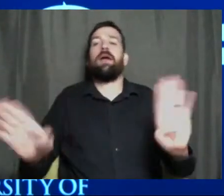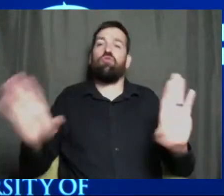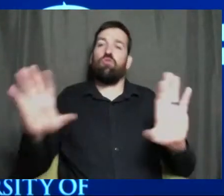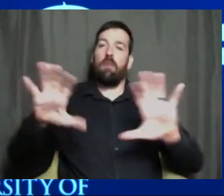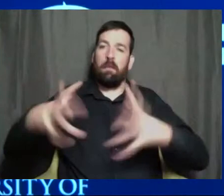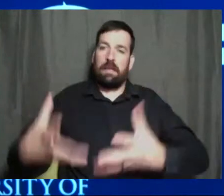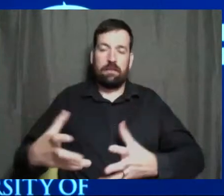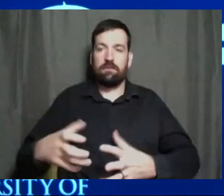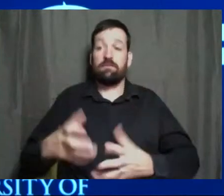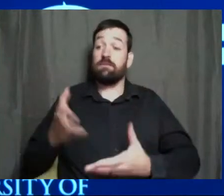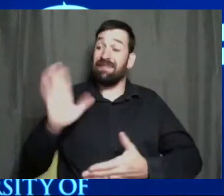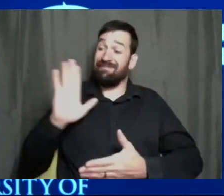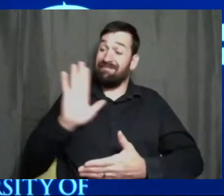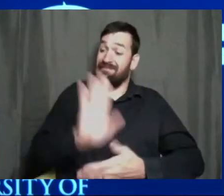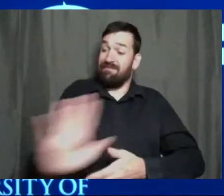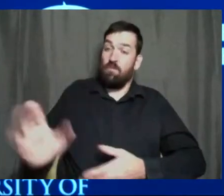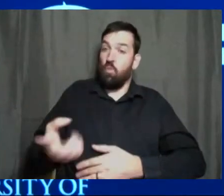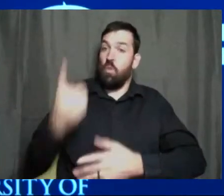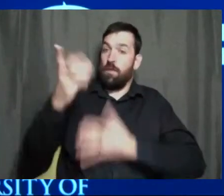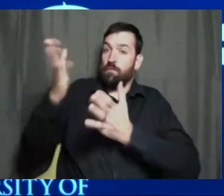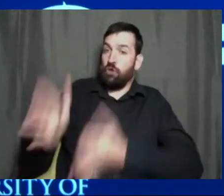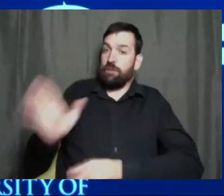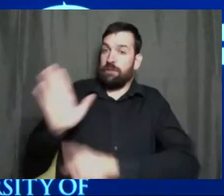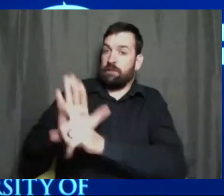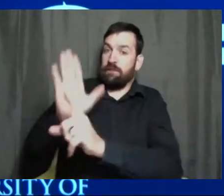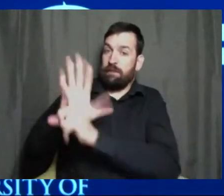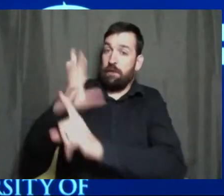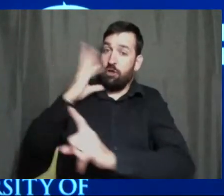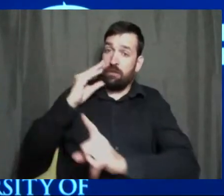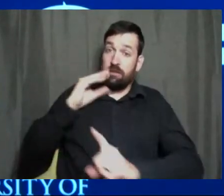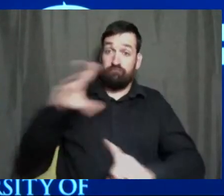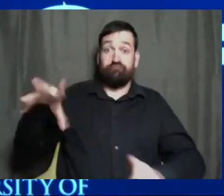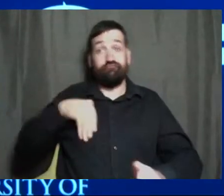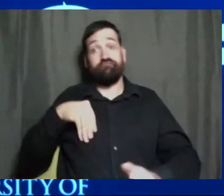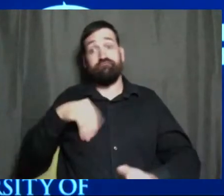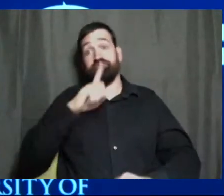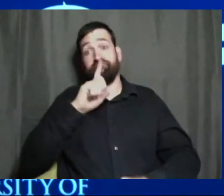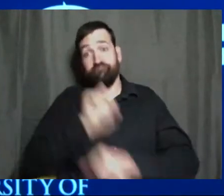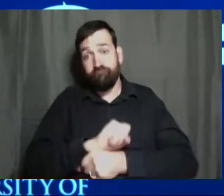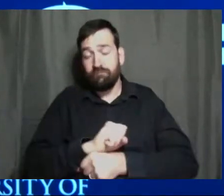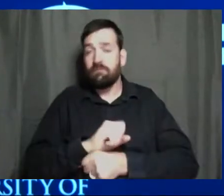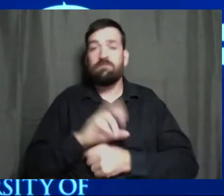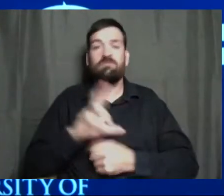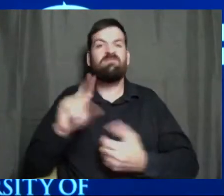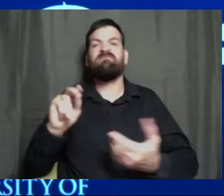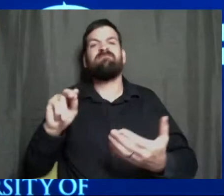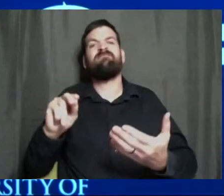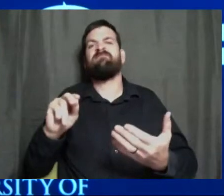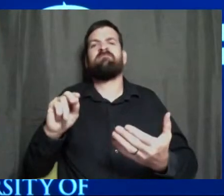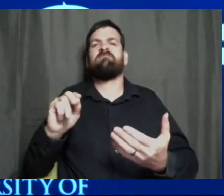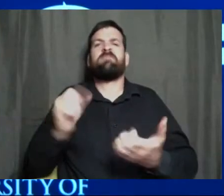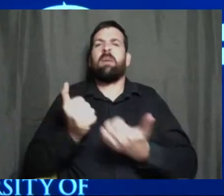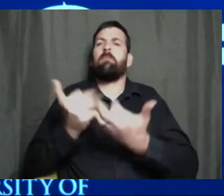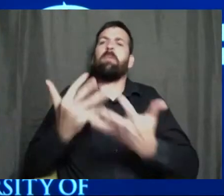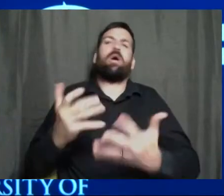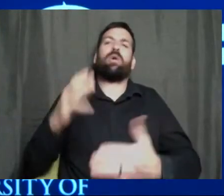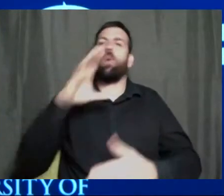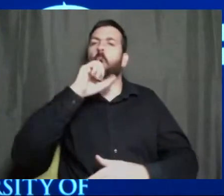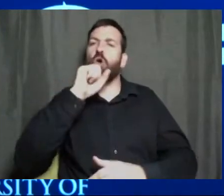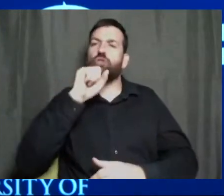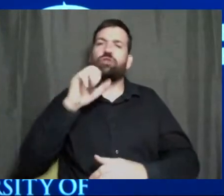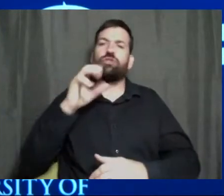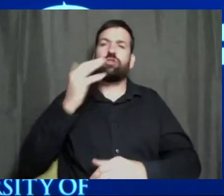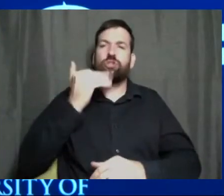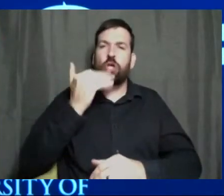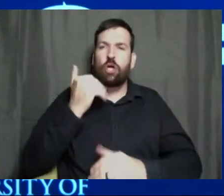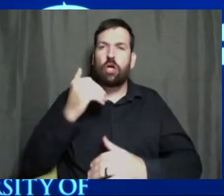person's experience. Well, this worked for me, or I did the burnt orange and sugar trick and it brought my sense of